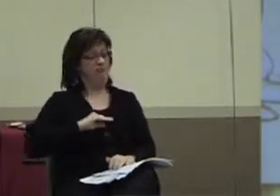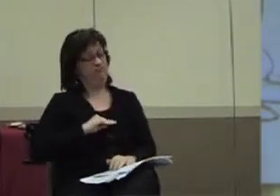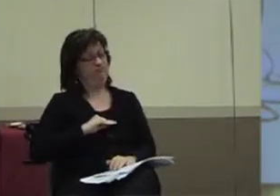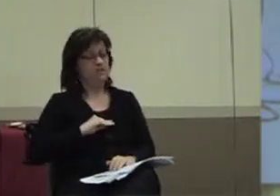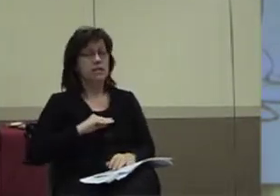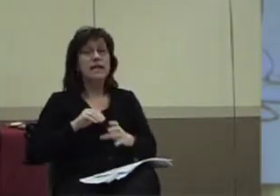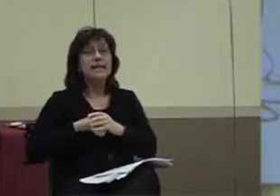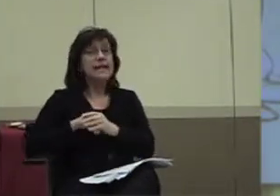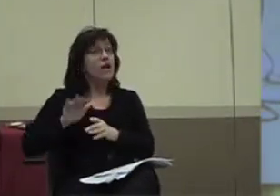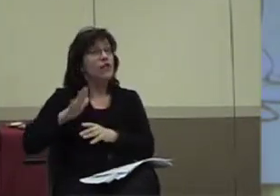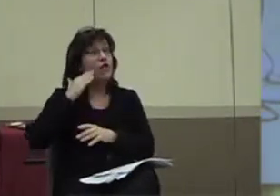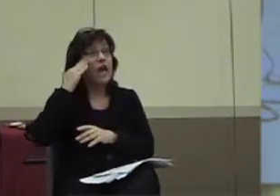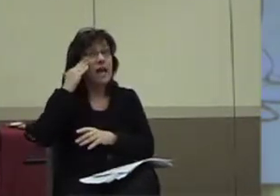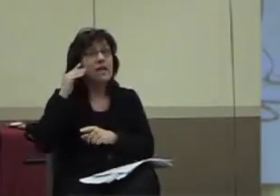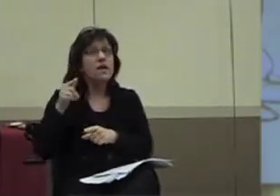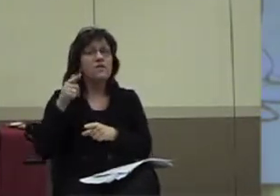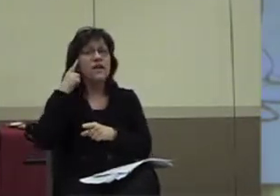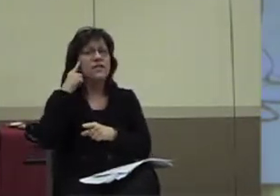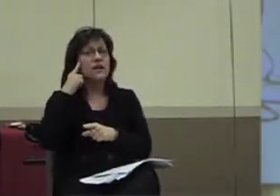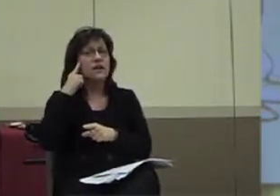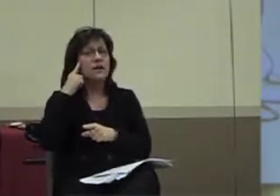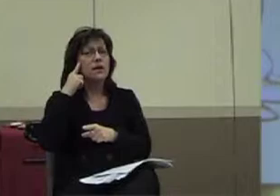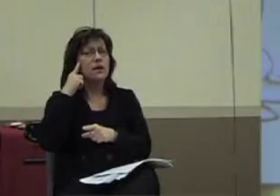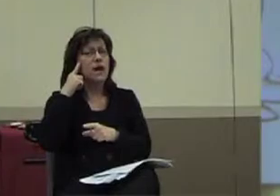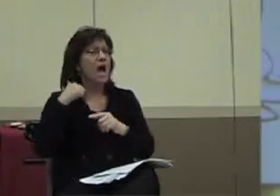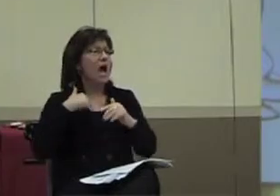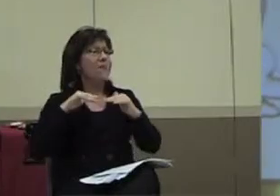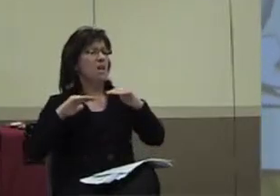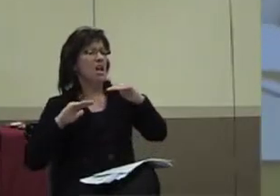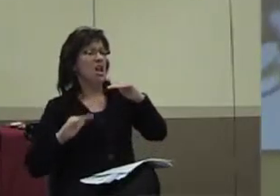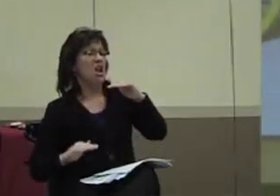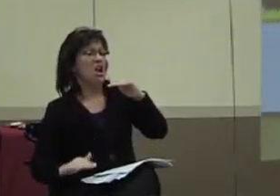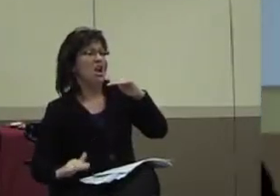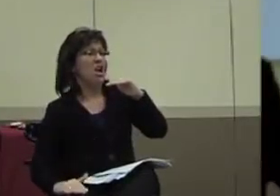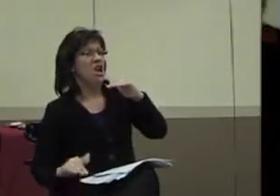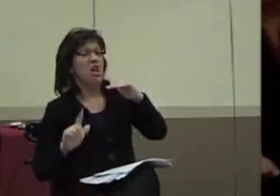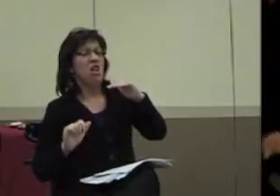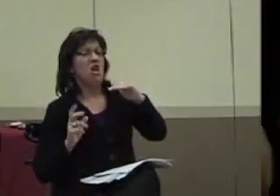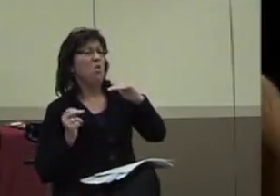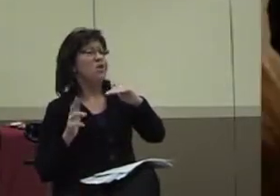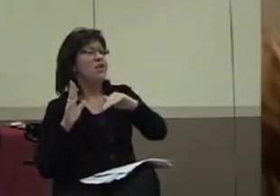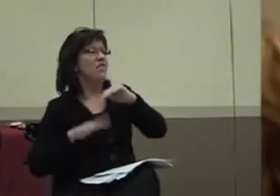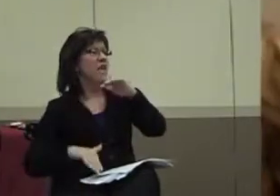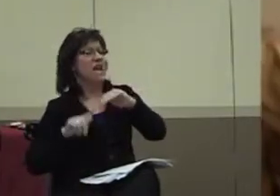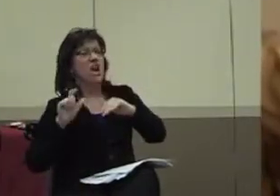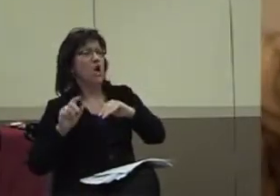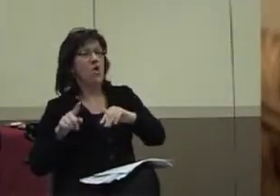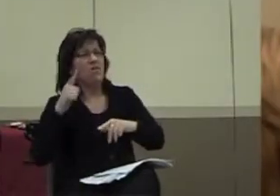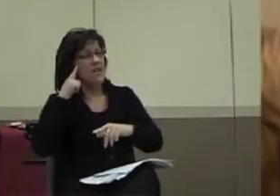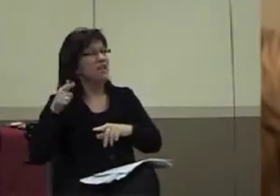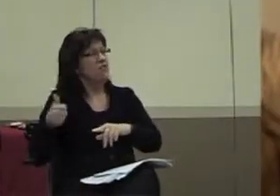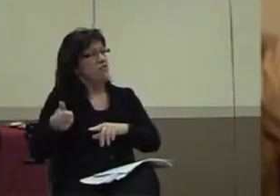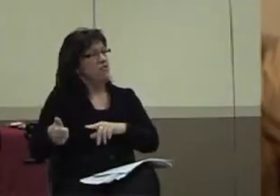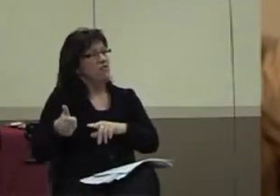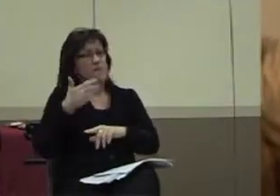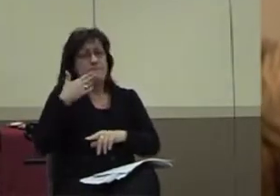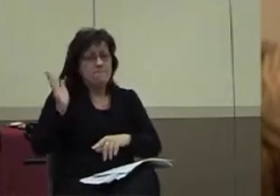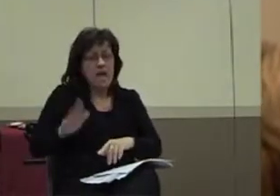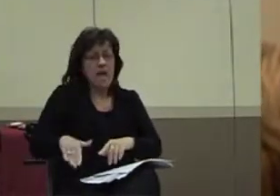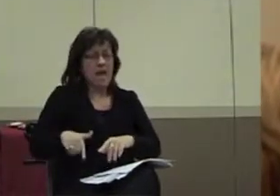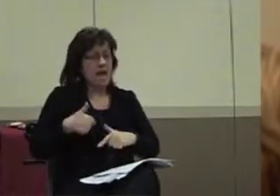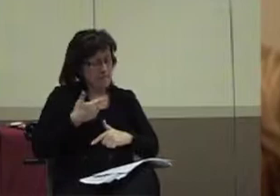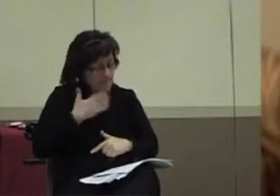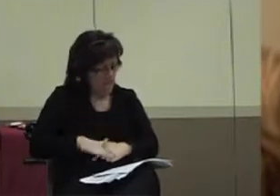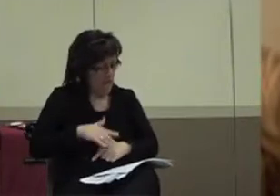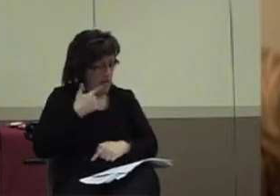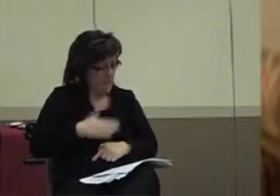they think they are lower than low. They are bad. They think they're bad kids. When you say something good about